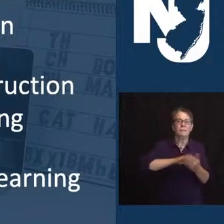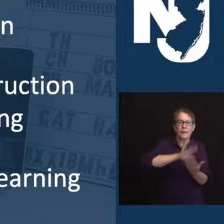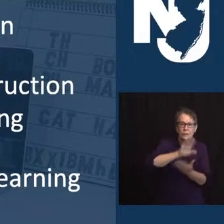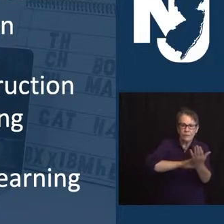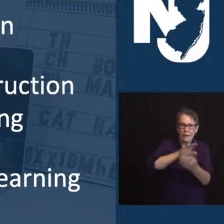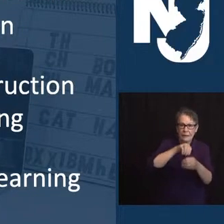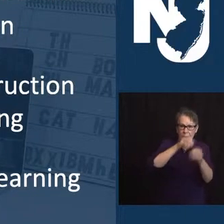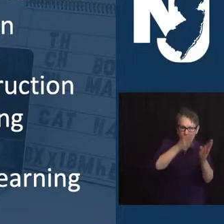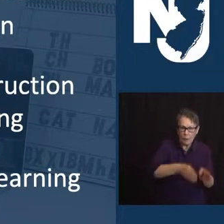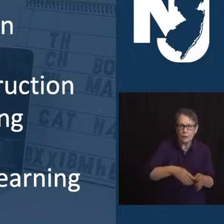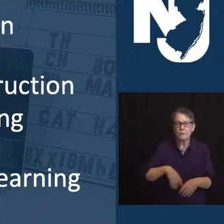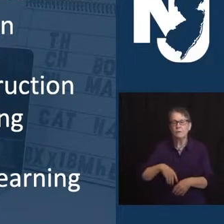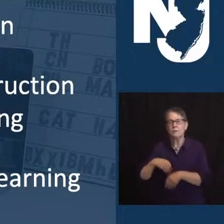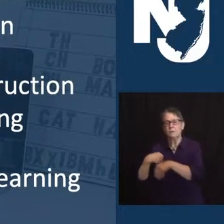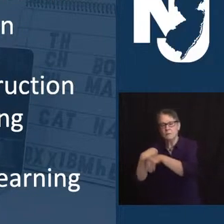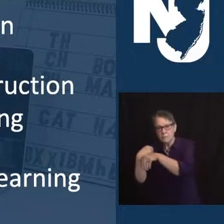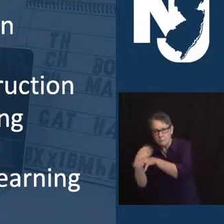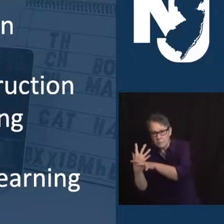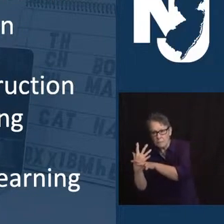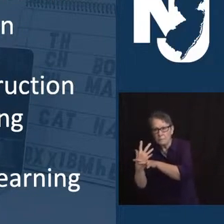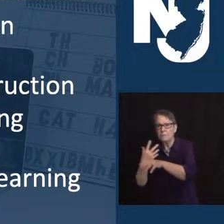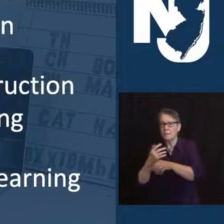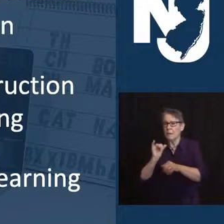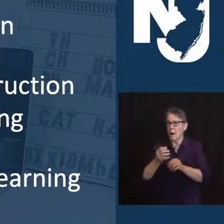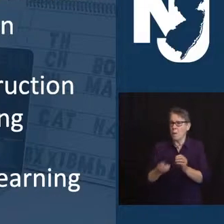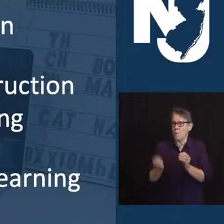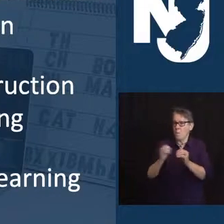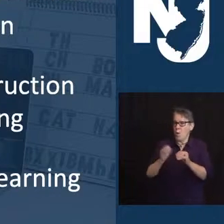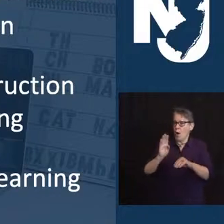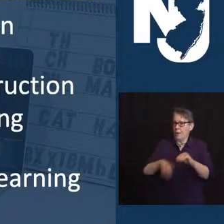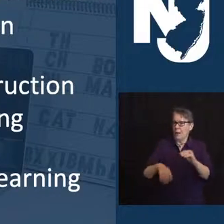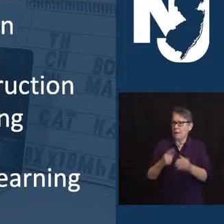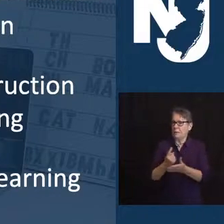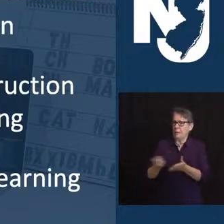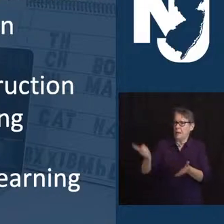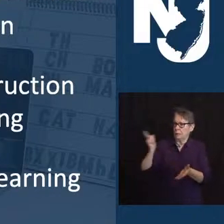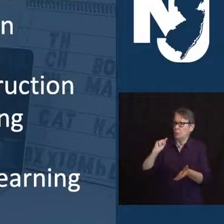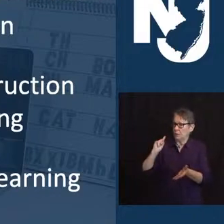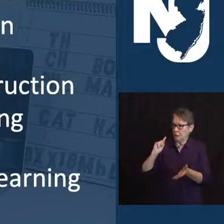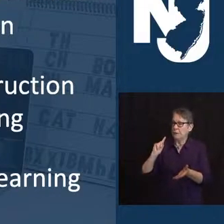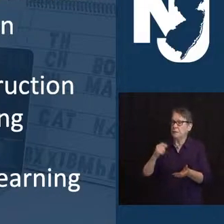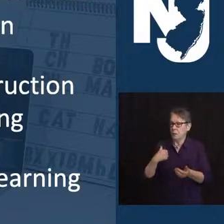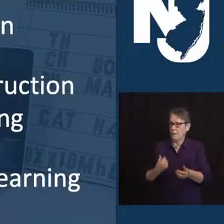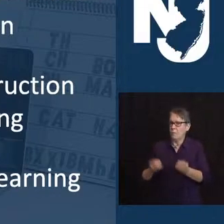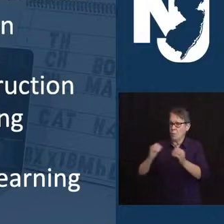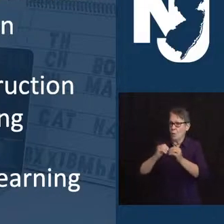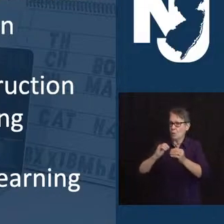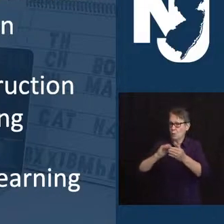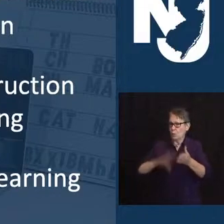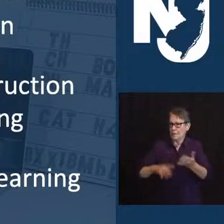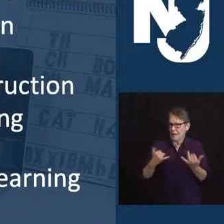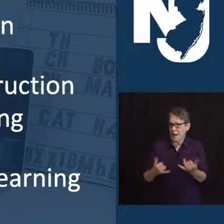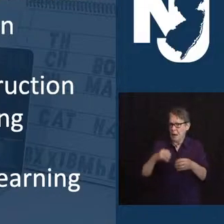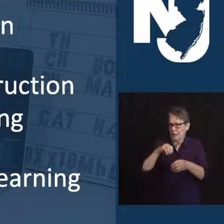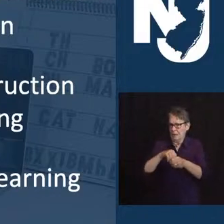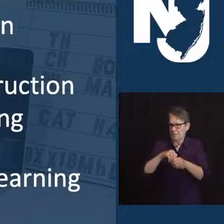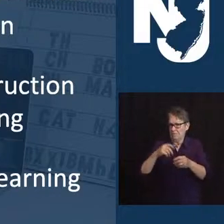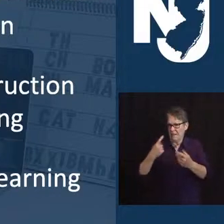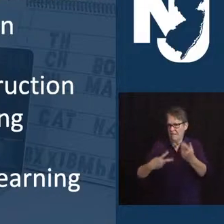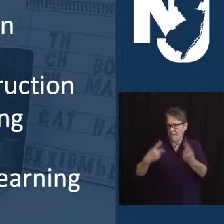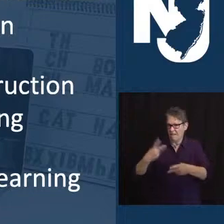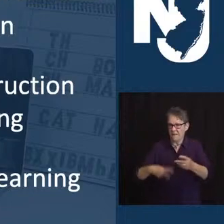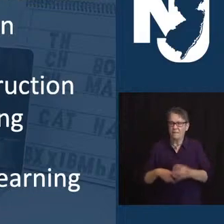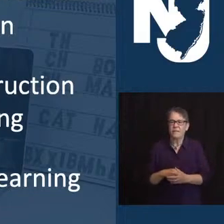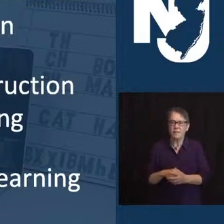about 64,000 over last Monday. A lot of that's coming from Newark. And we know there were districts across the state which purposely